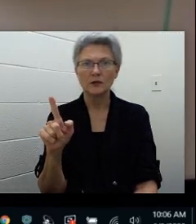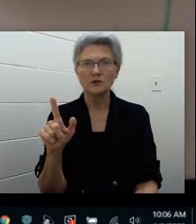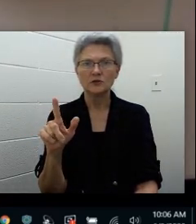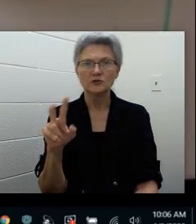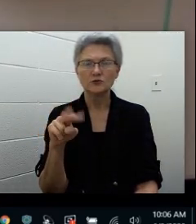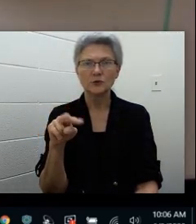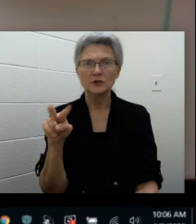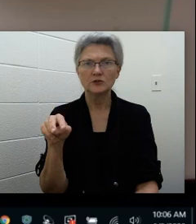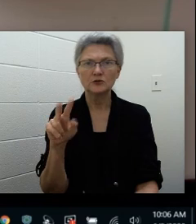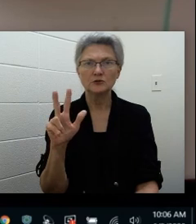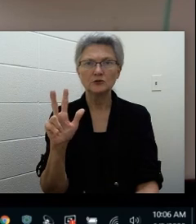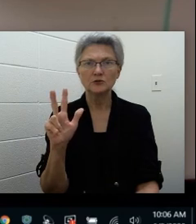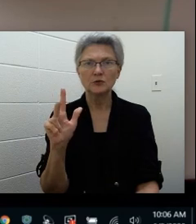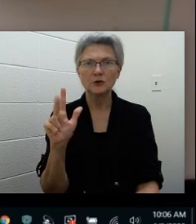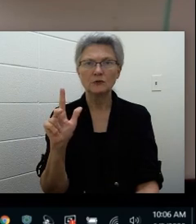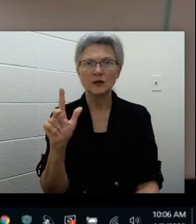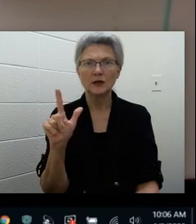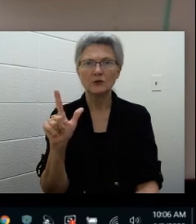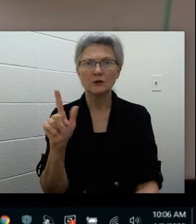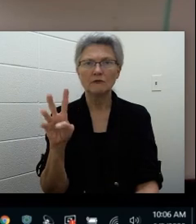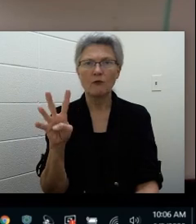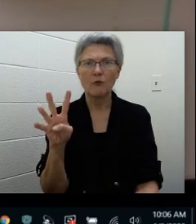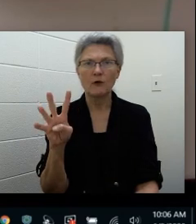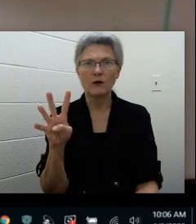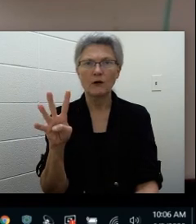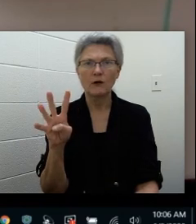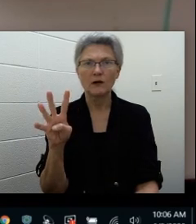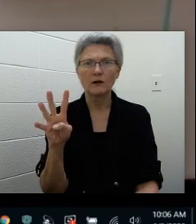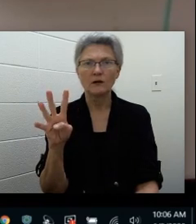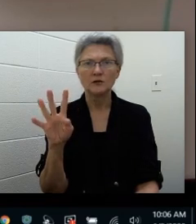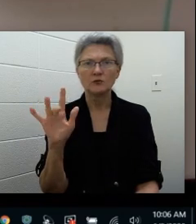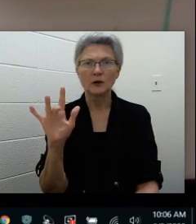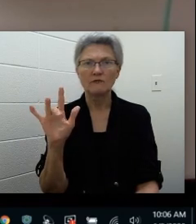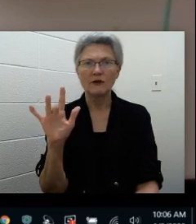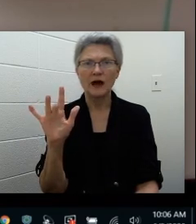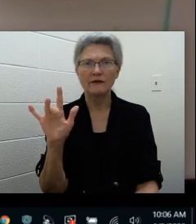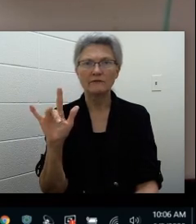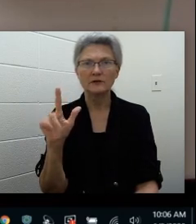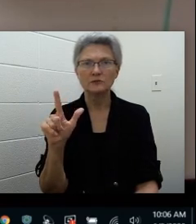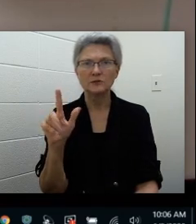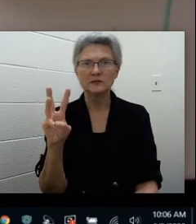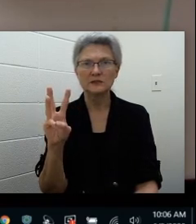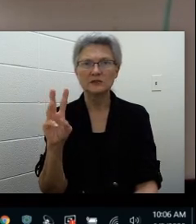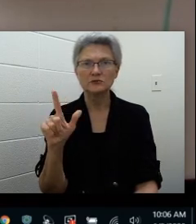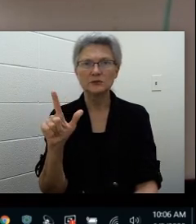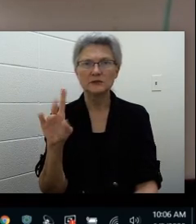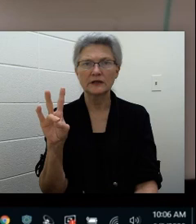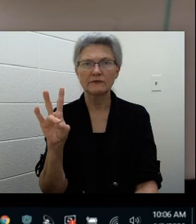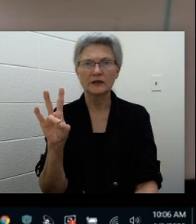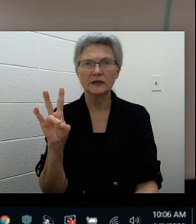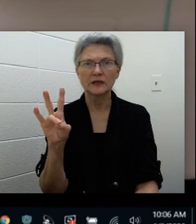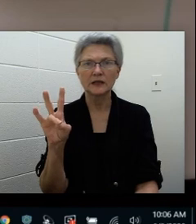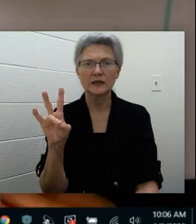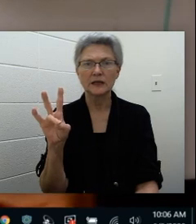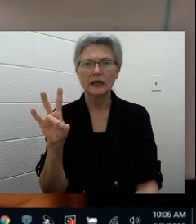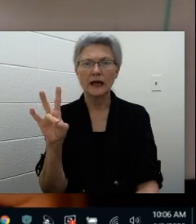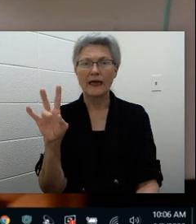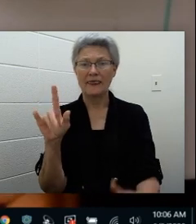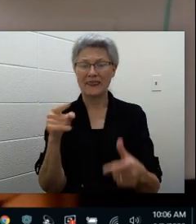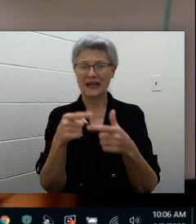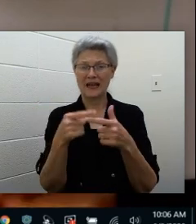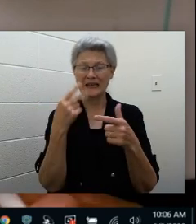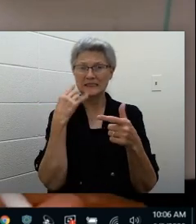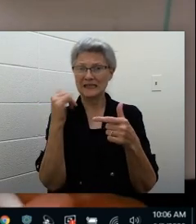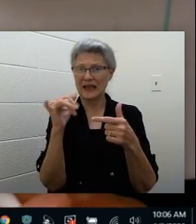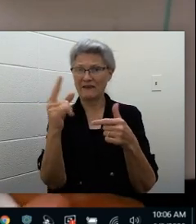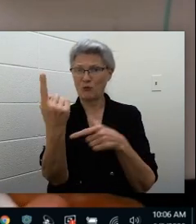21, 22, 23, 24, 25, 26, 27, and then I